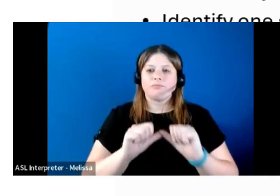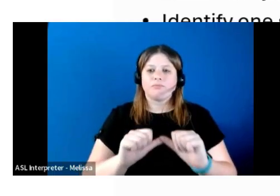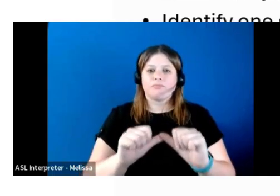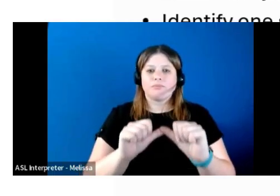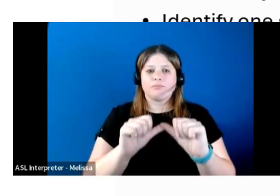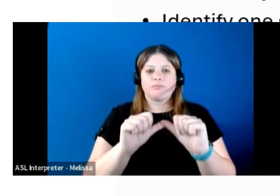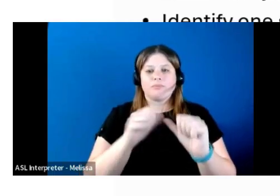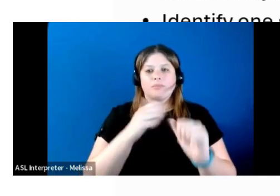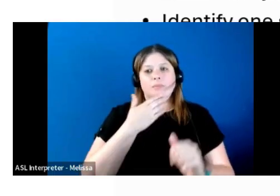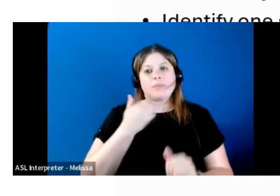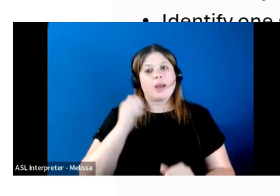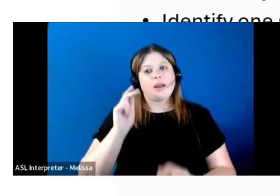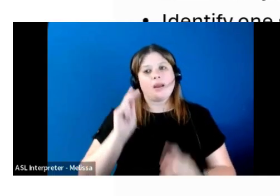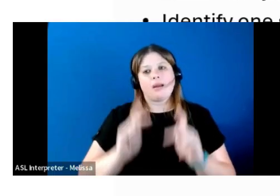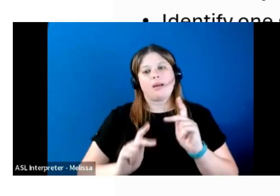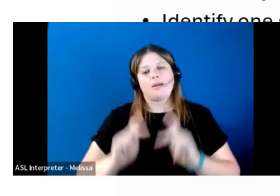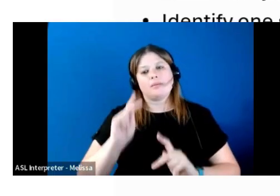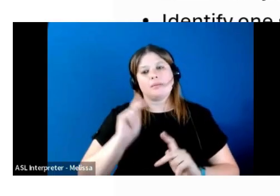are free.